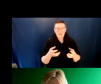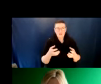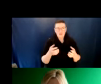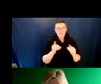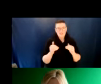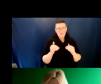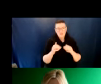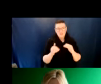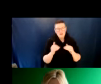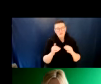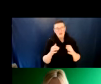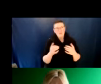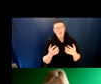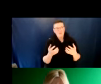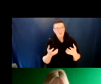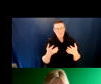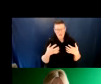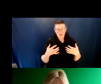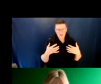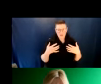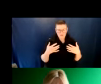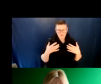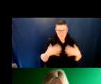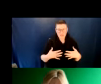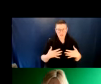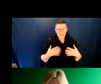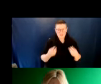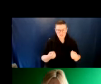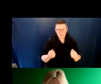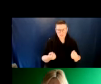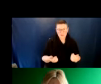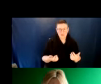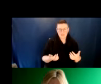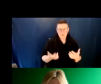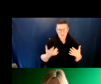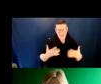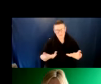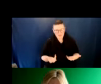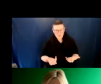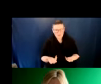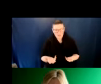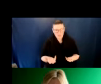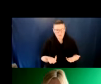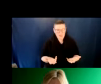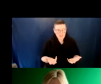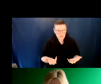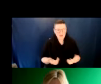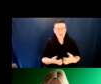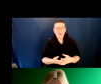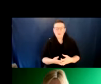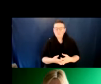And these metaphors come from this shared physical sensory experience that we have because we live in human